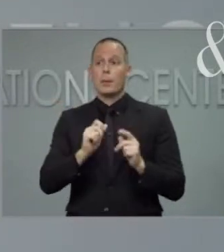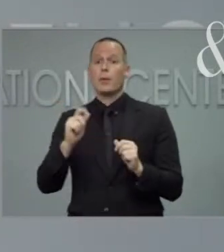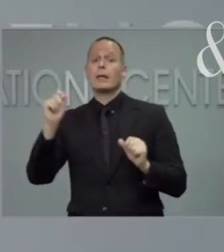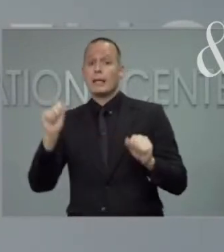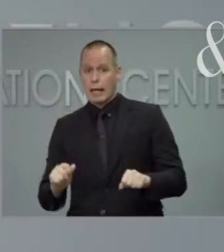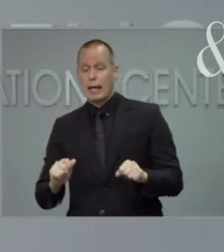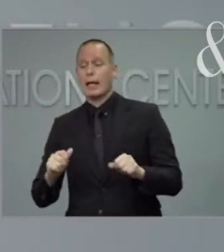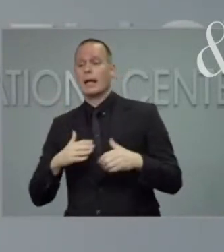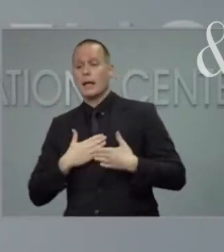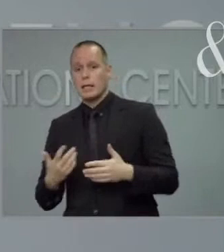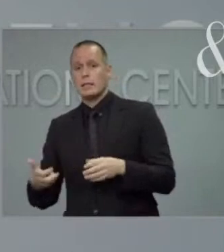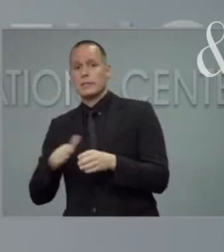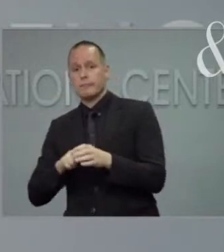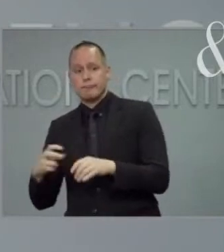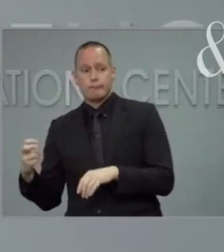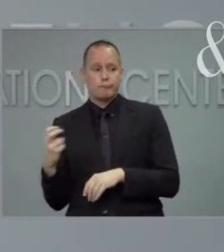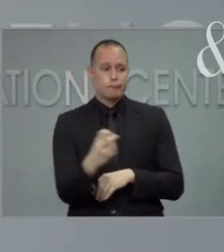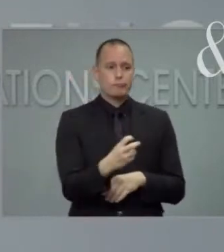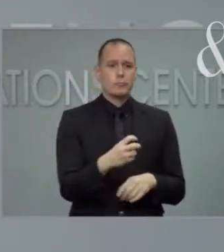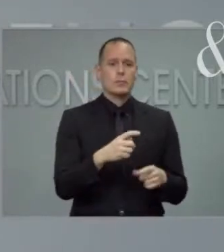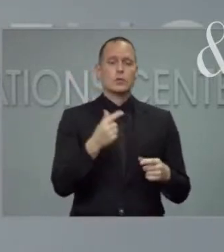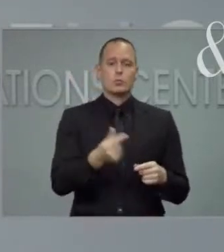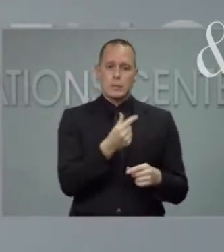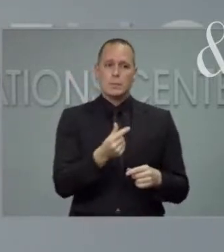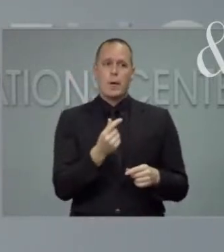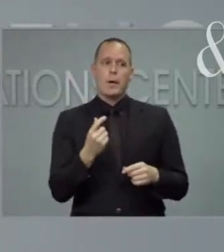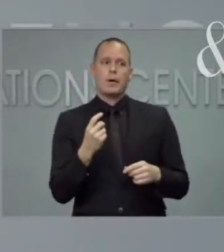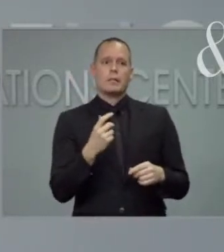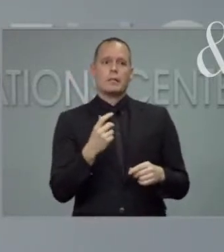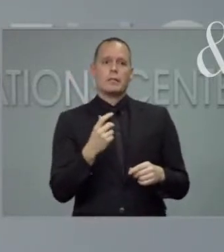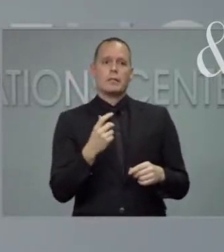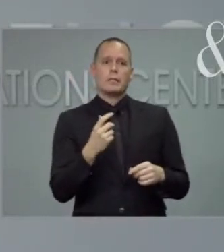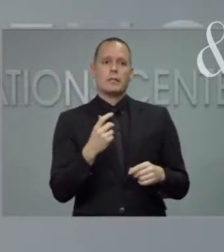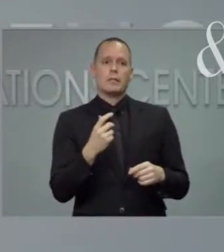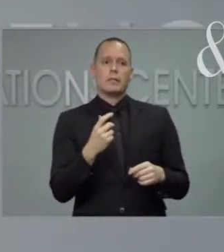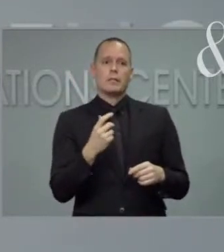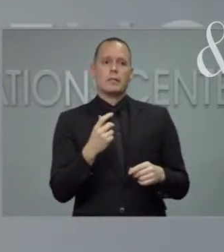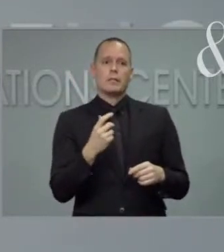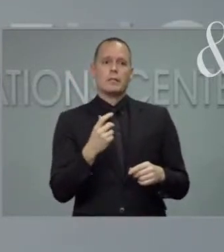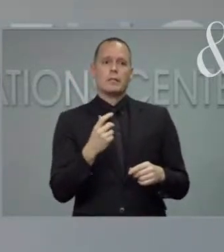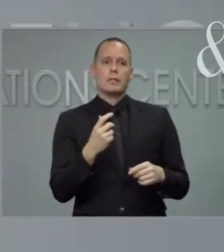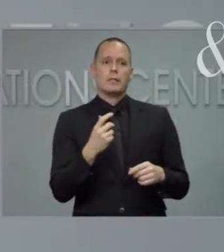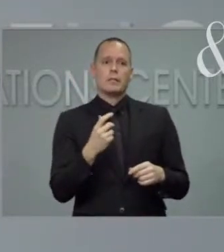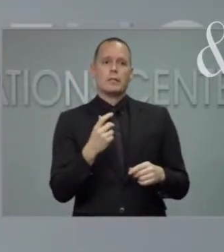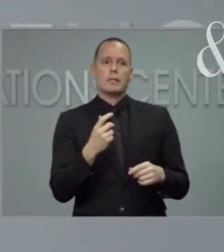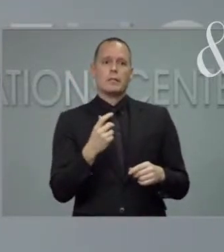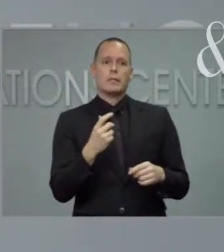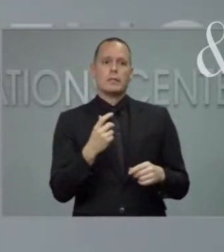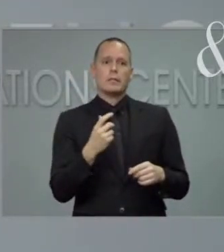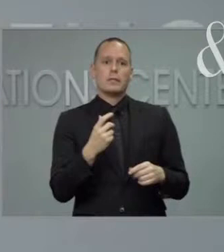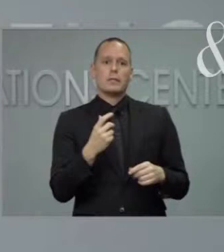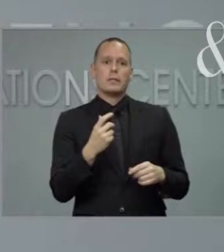the one in Greensboro or in a number of places that the governor and I have